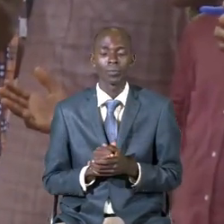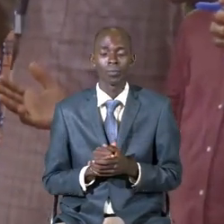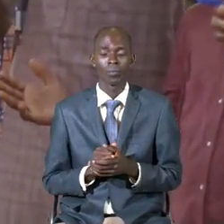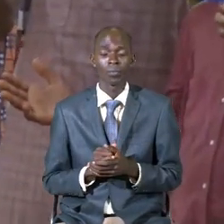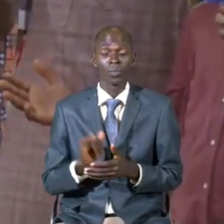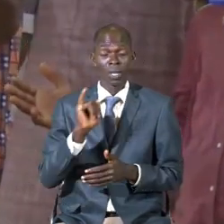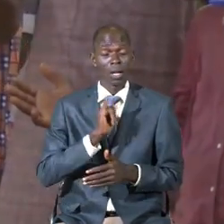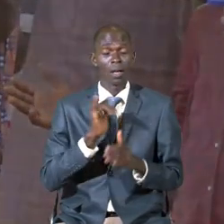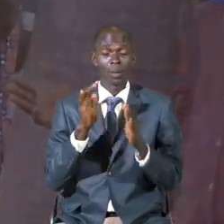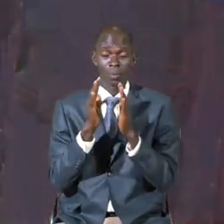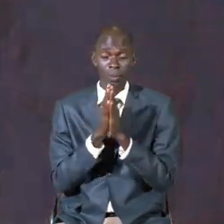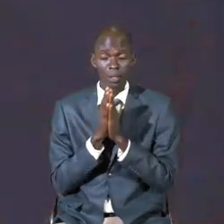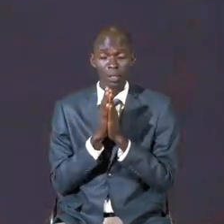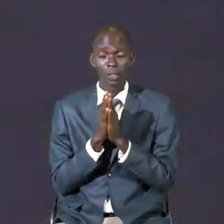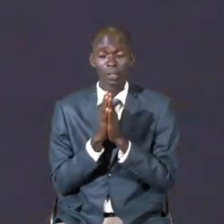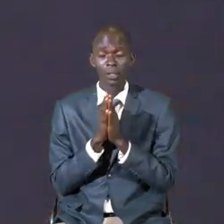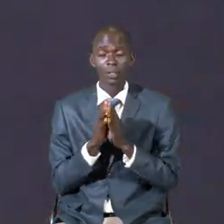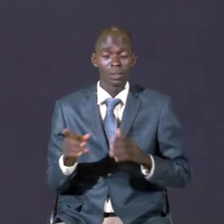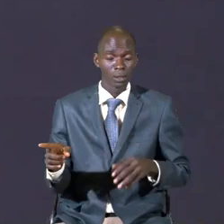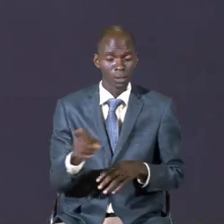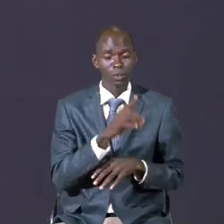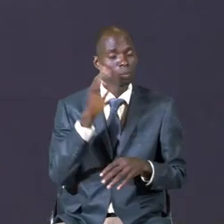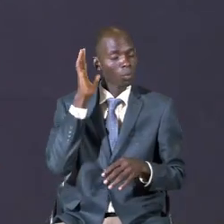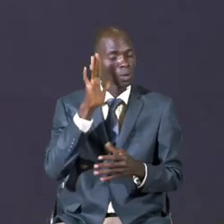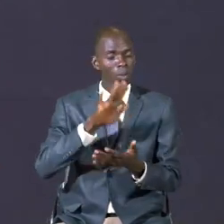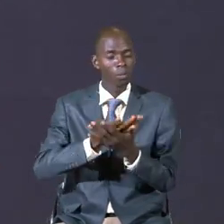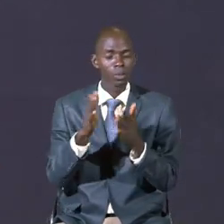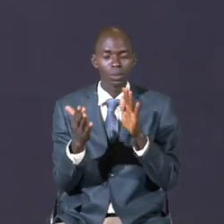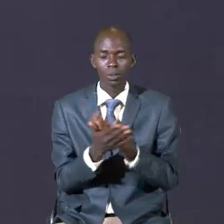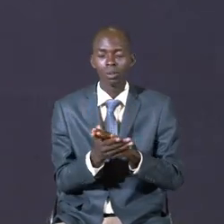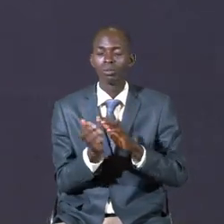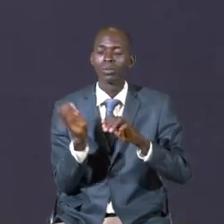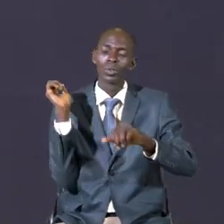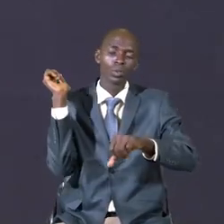prayed they will become unconquerable